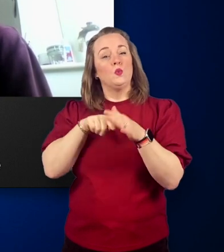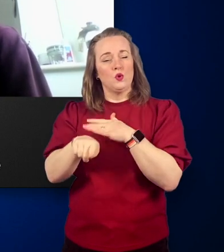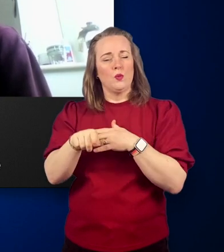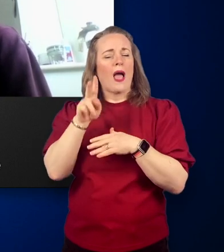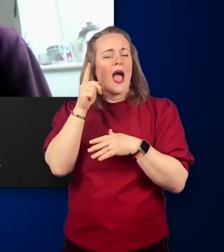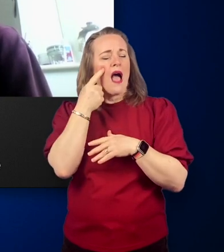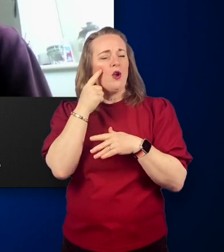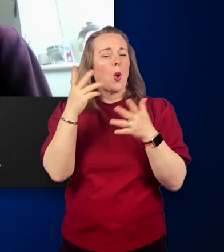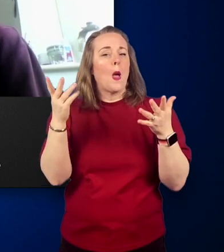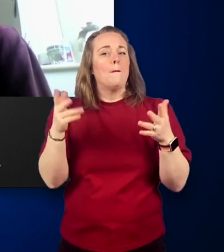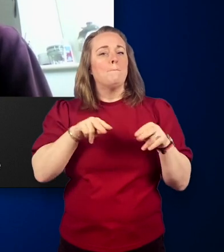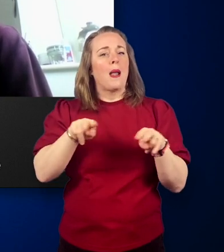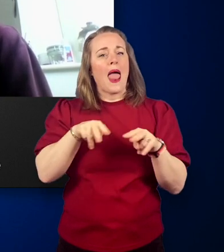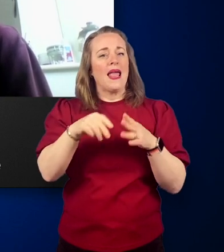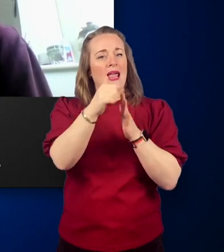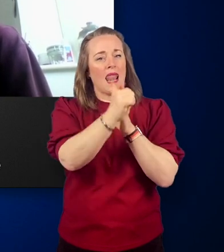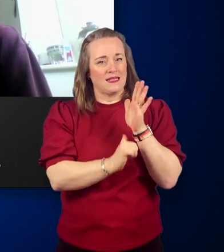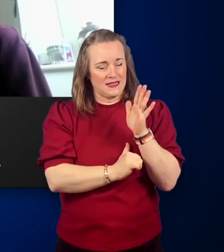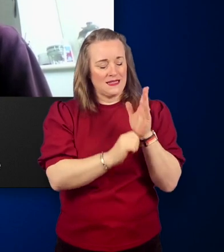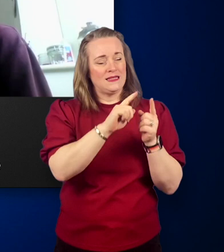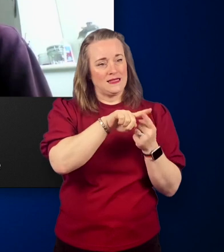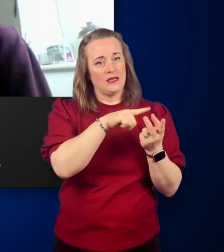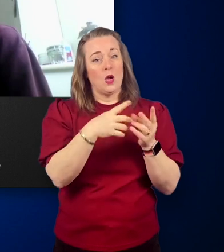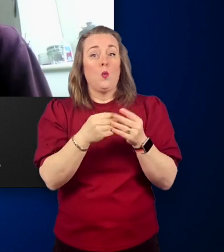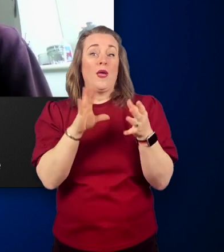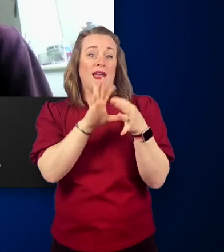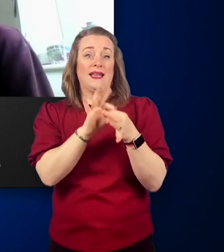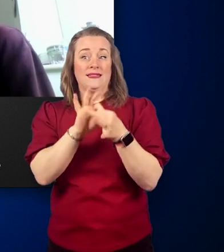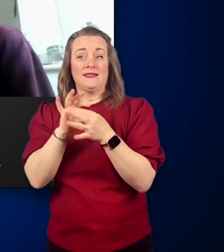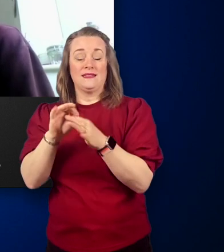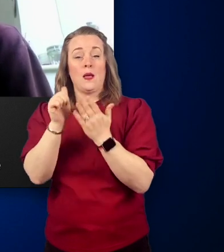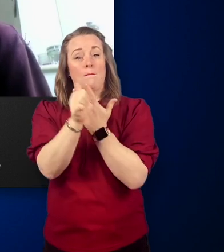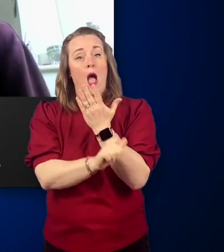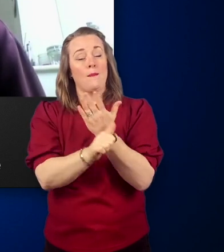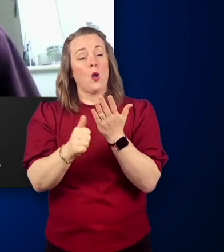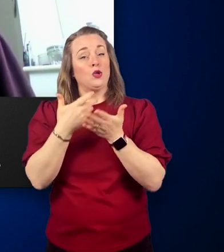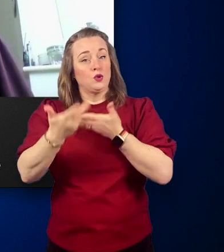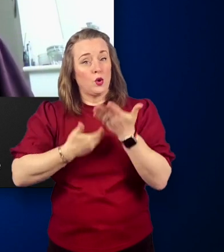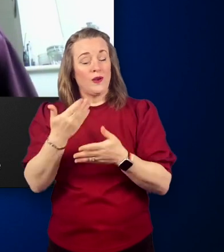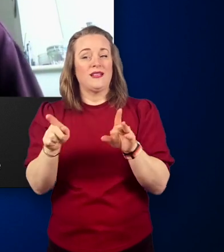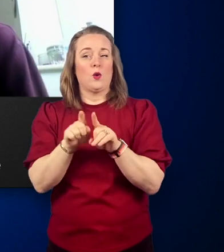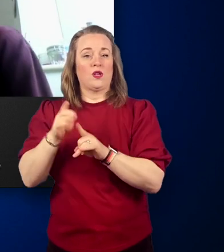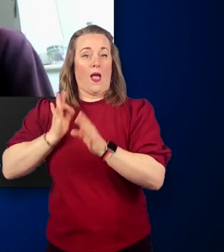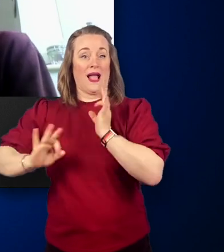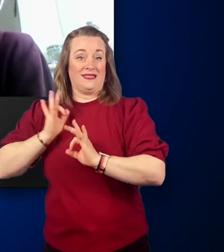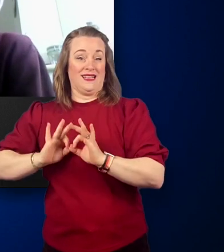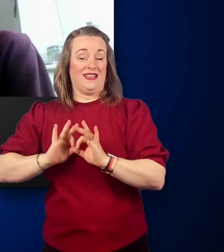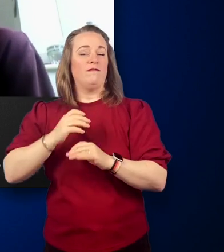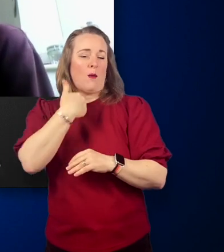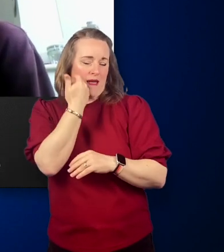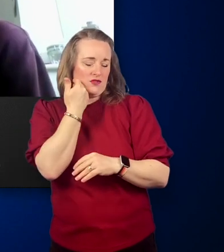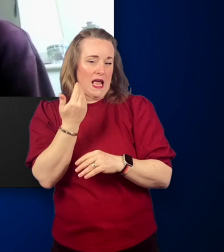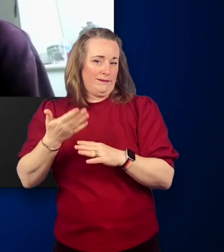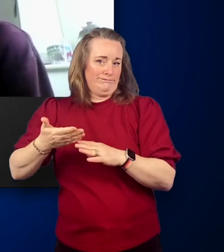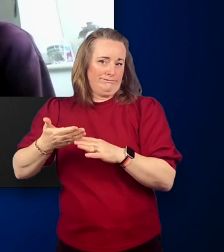the links to the Bible stories and the sketches for each day are on each day. So yeah, go and check that out. Yeah,